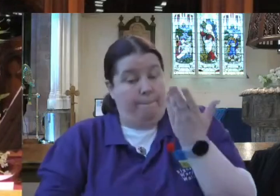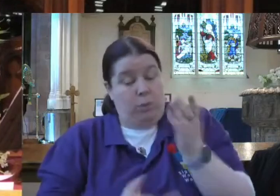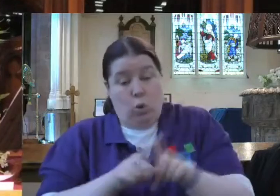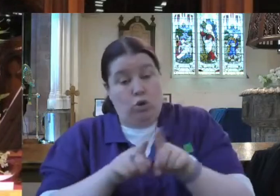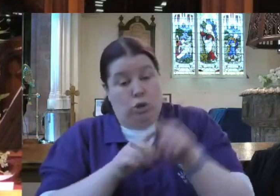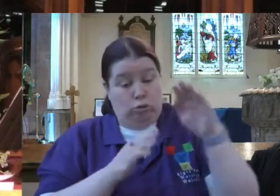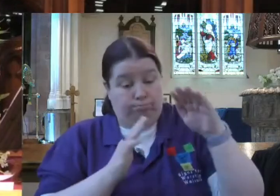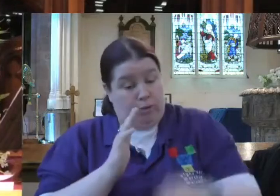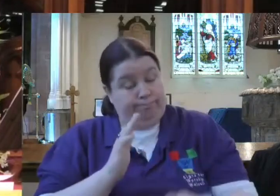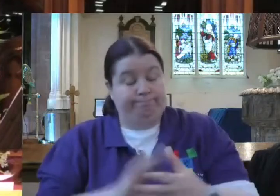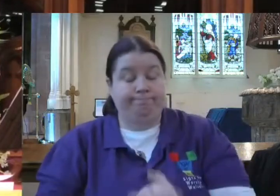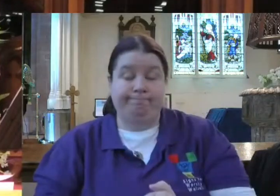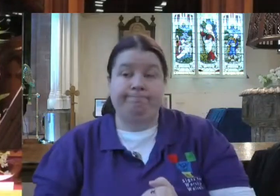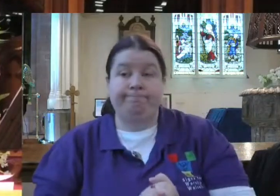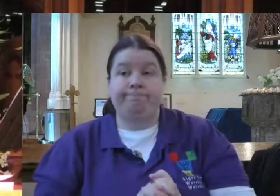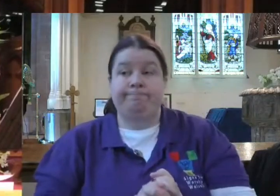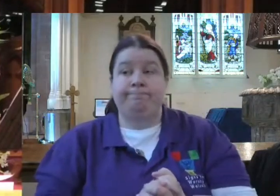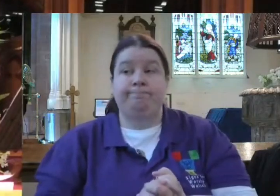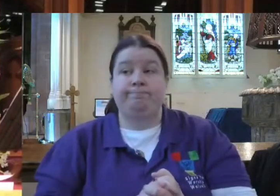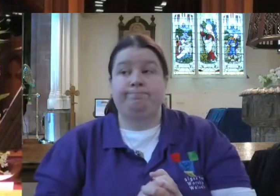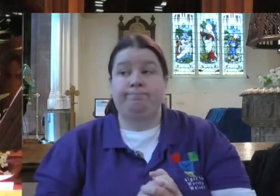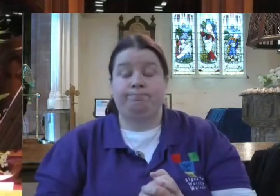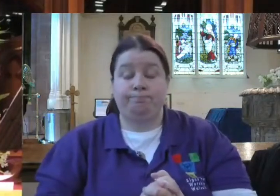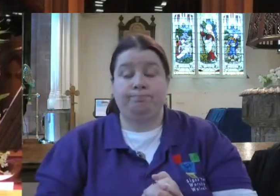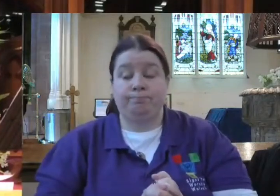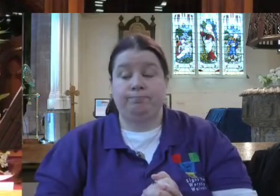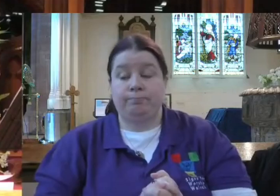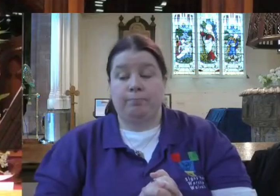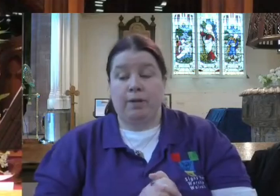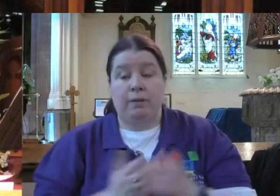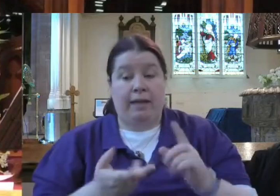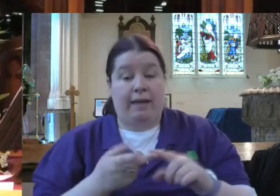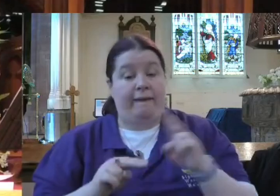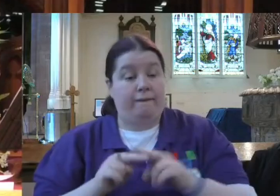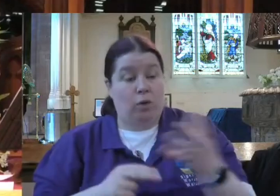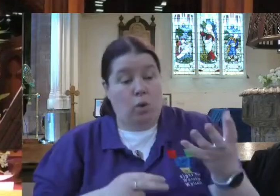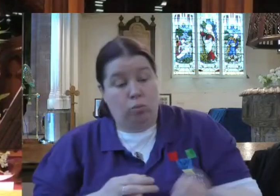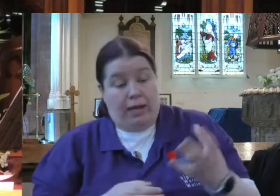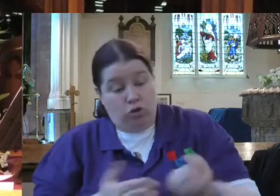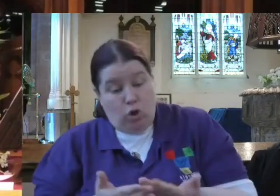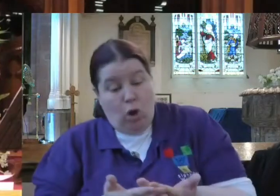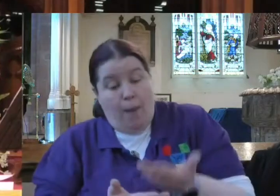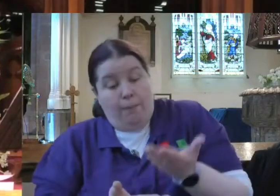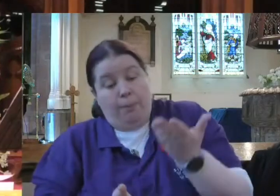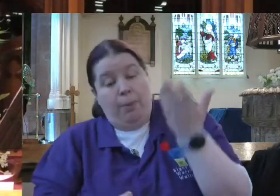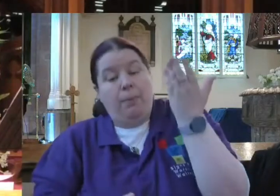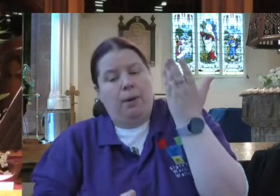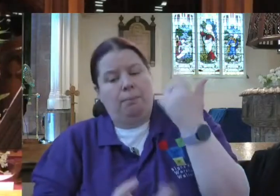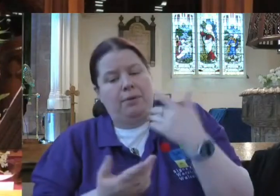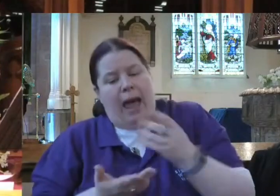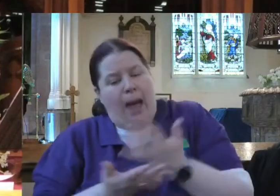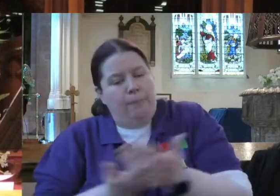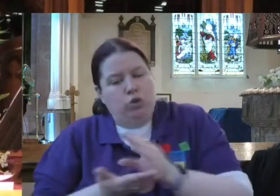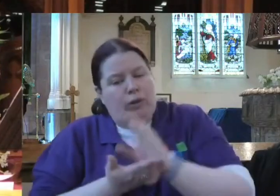because we had a pay rise. But the amount we give is the same year on year on year. It's important